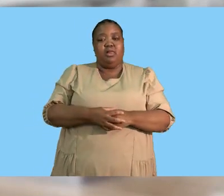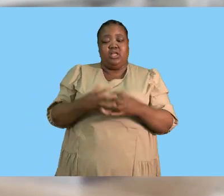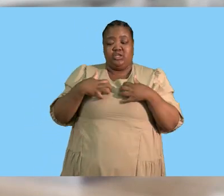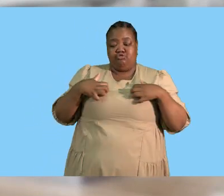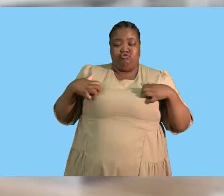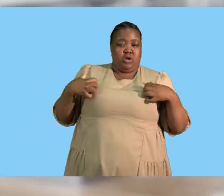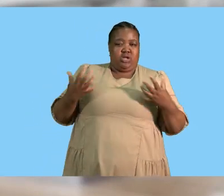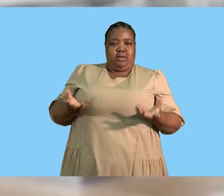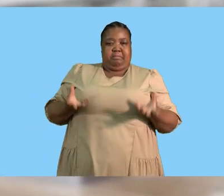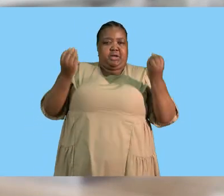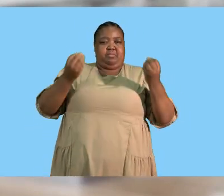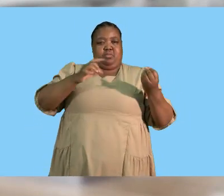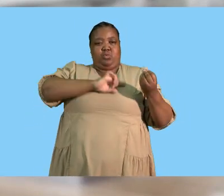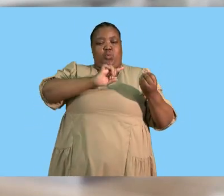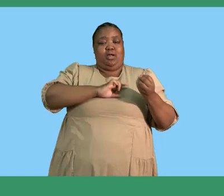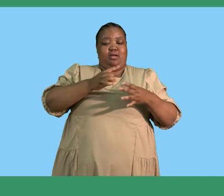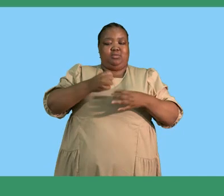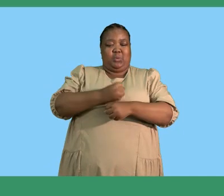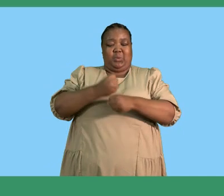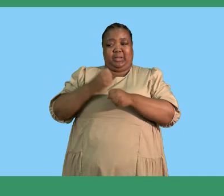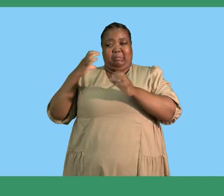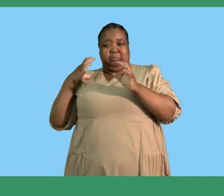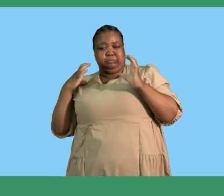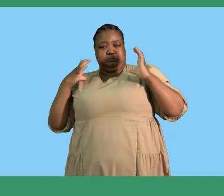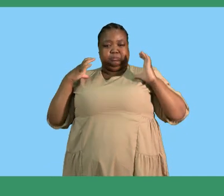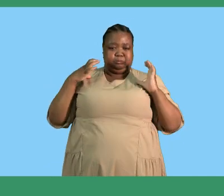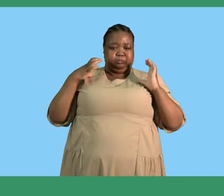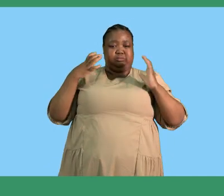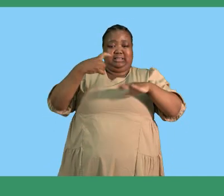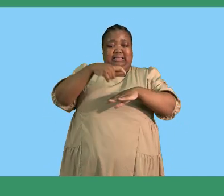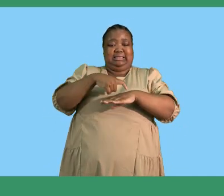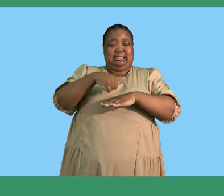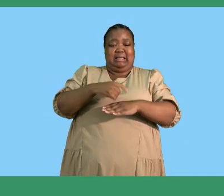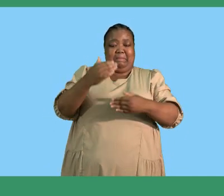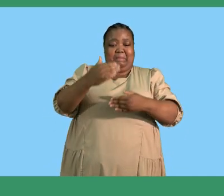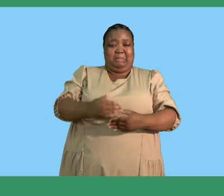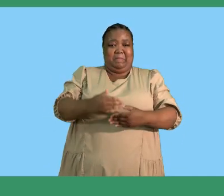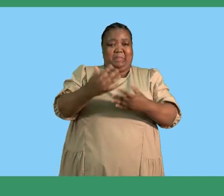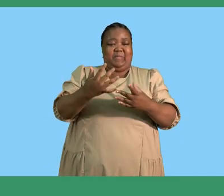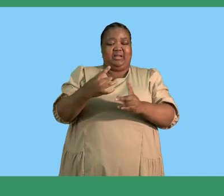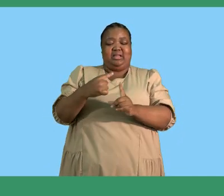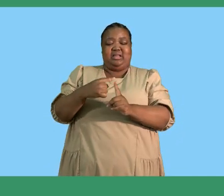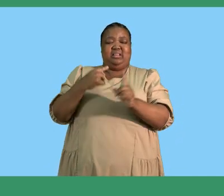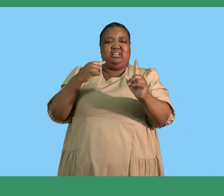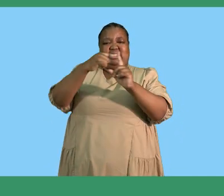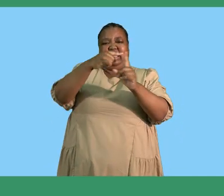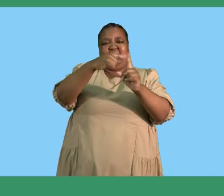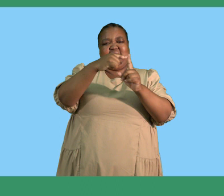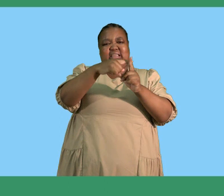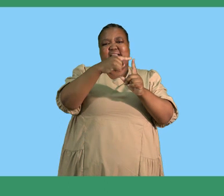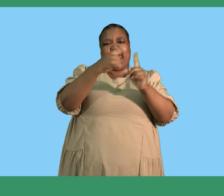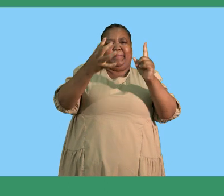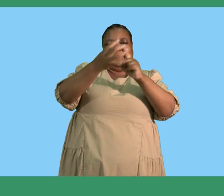what causes stress? We have heavy workload, unrealistic targets rather, and deadlines.